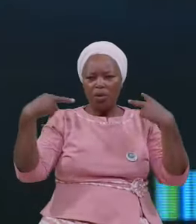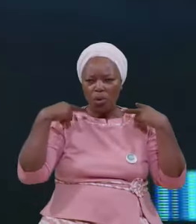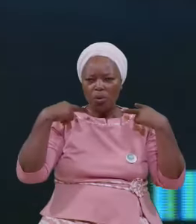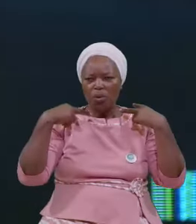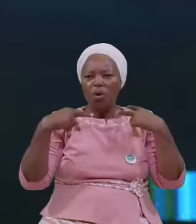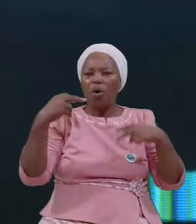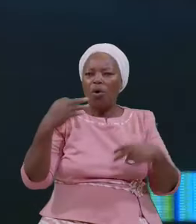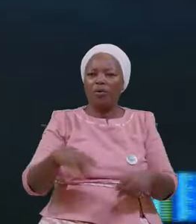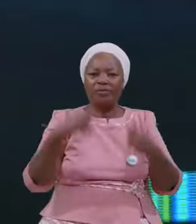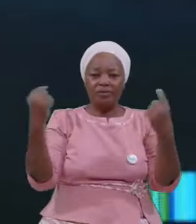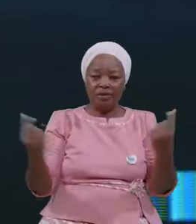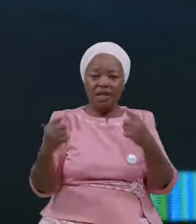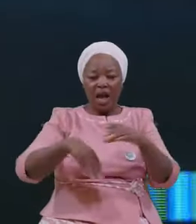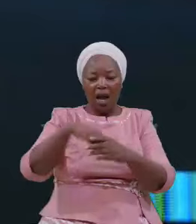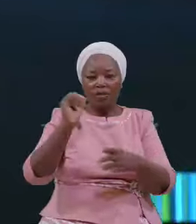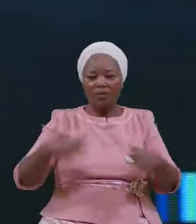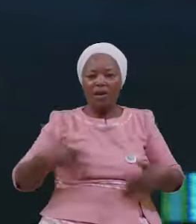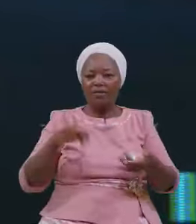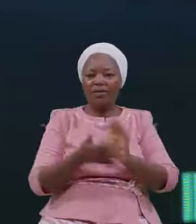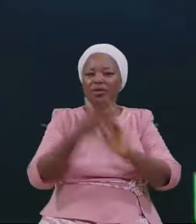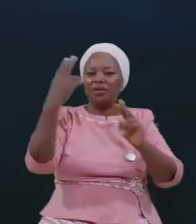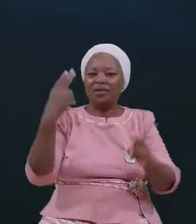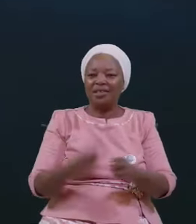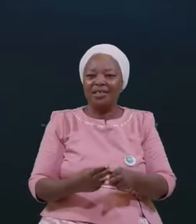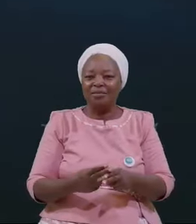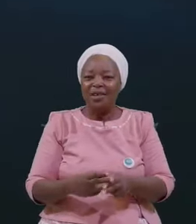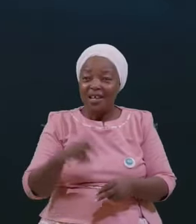sin out of your life. He will heal you.